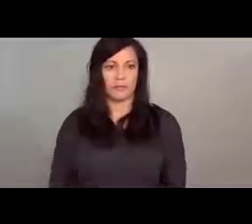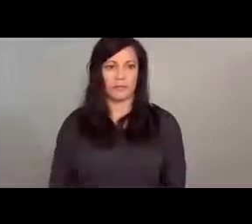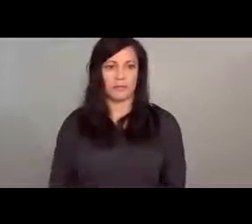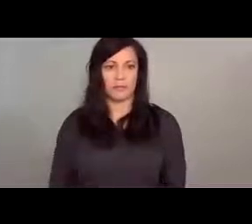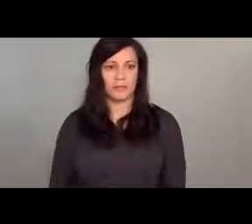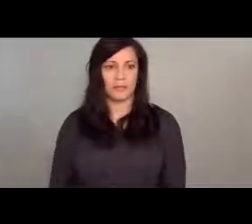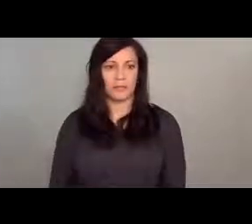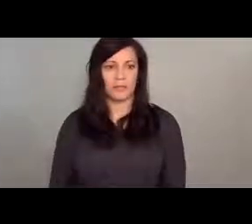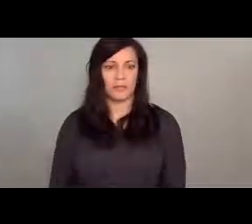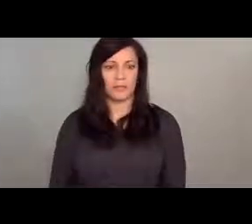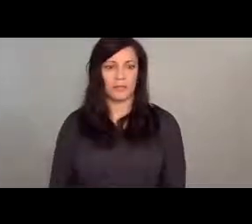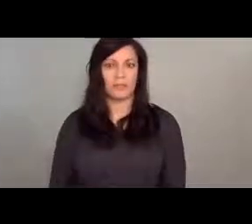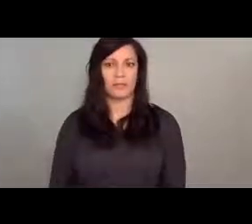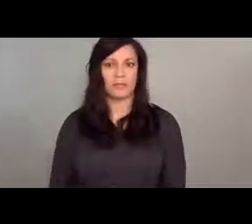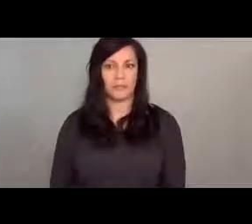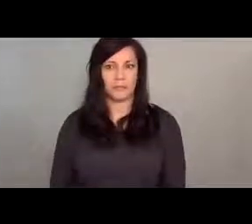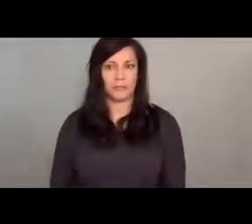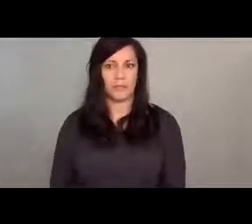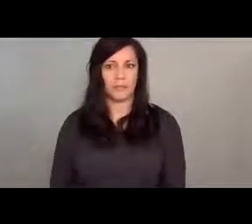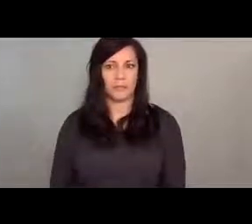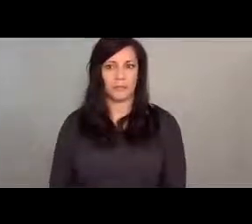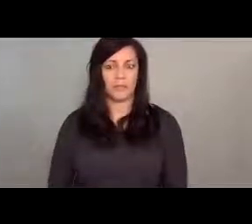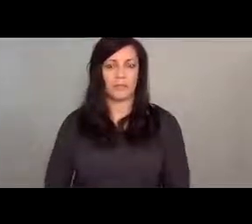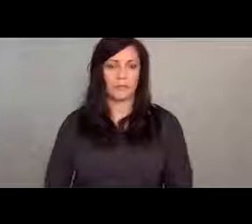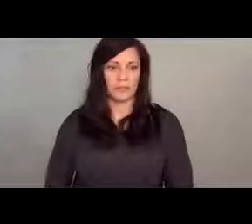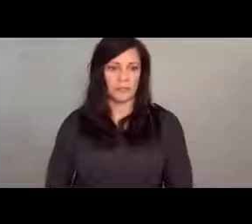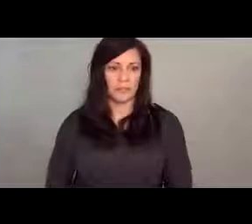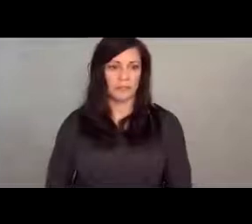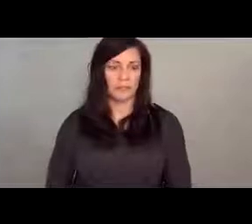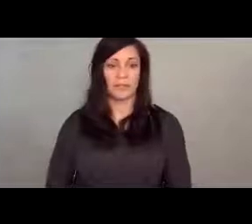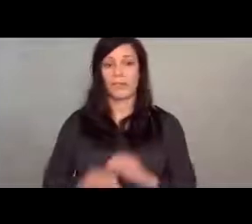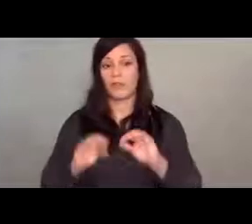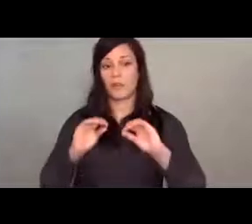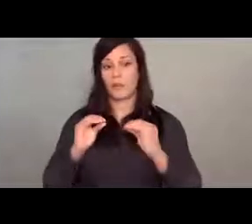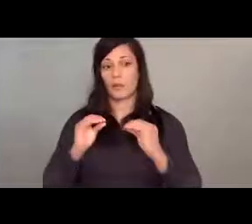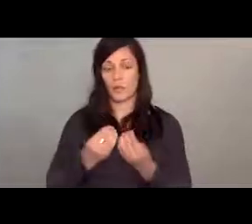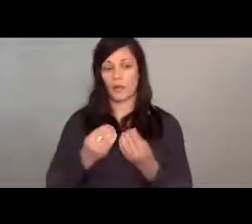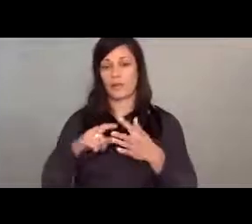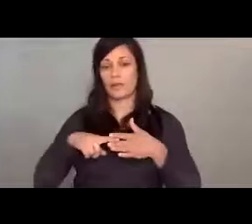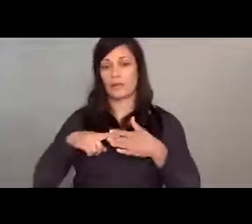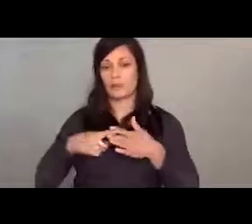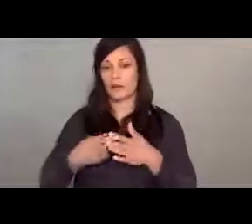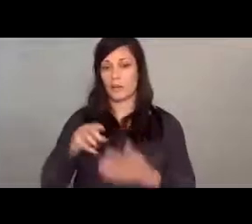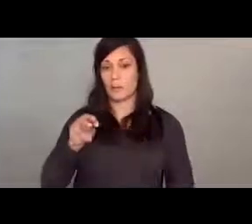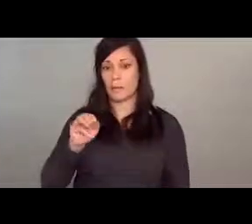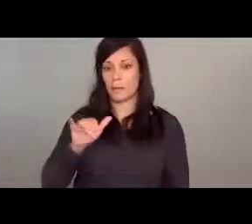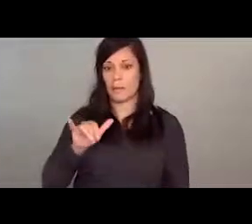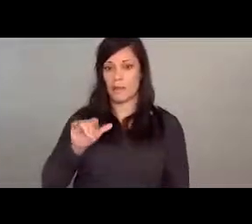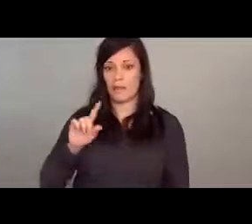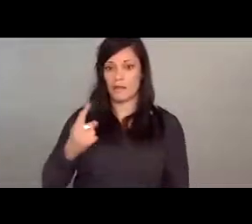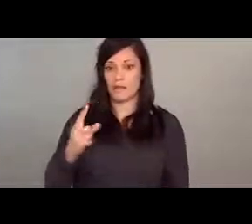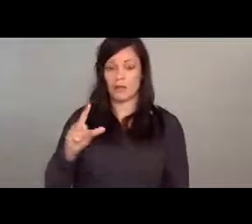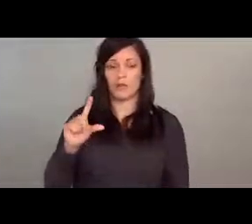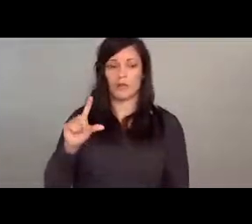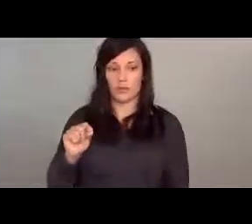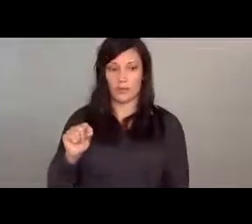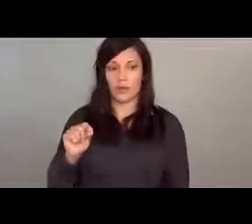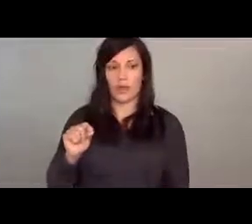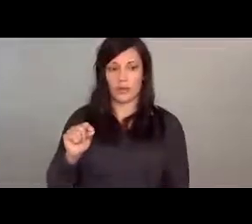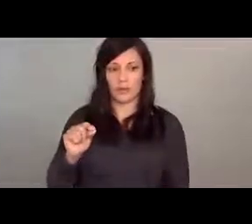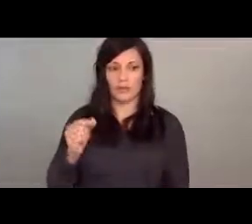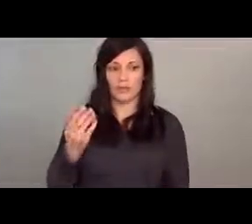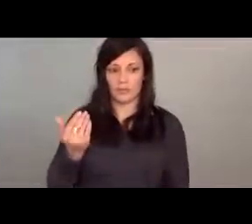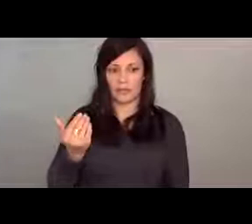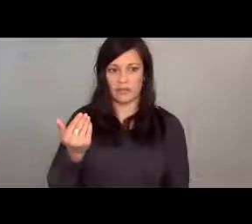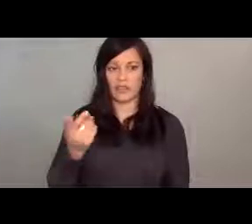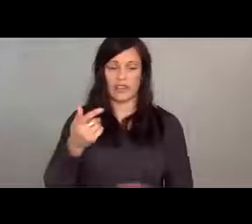And in this situation, I'm gonna say that our organization started on May 1st, 2015. It does open up a